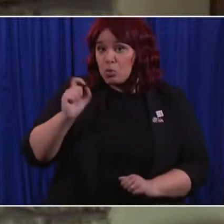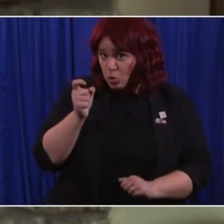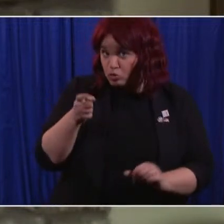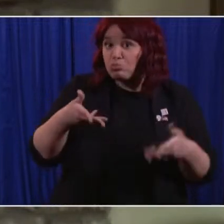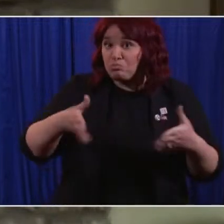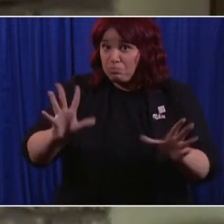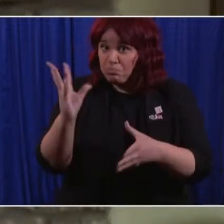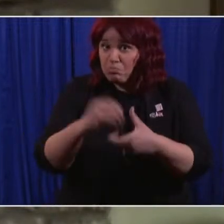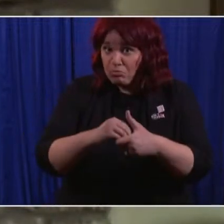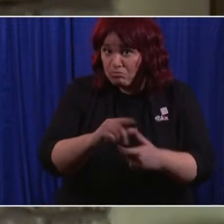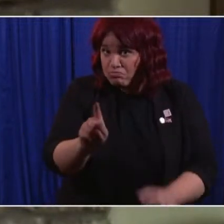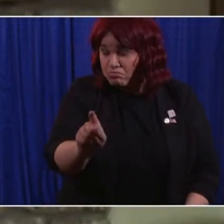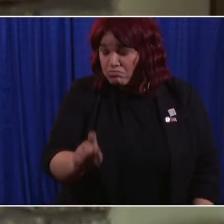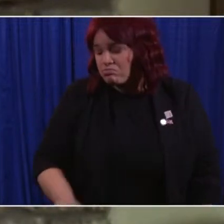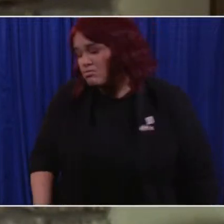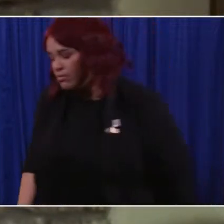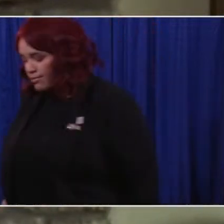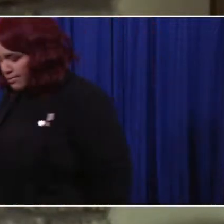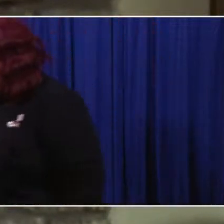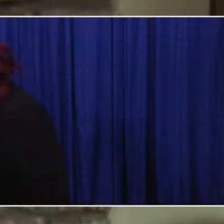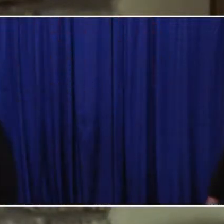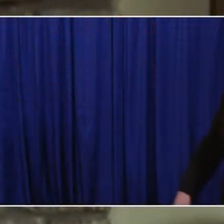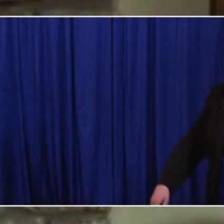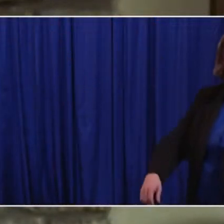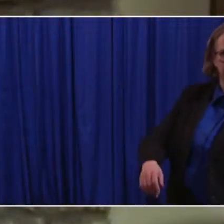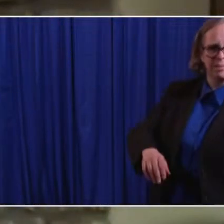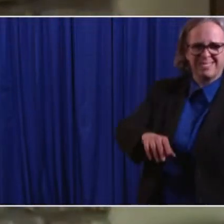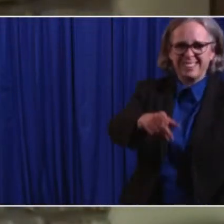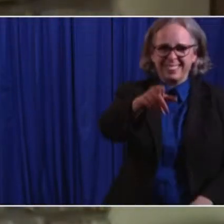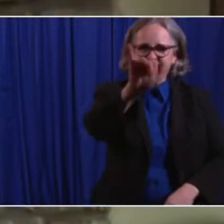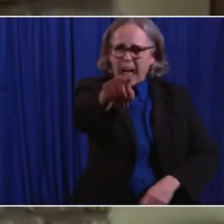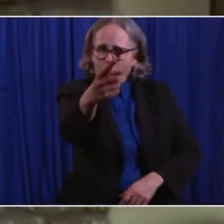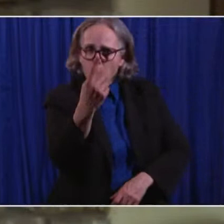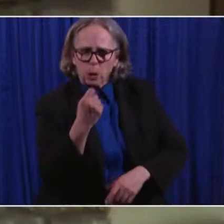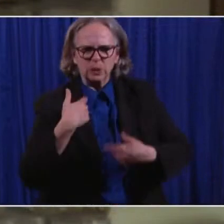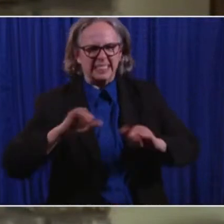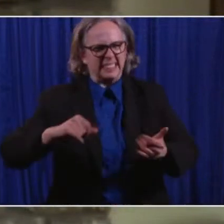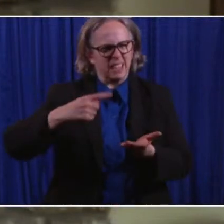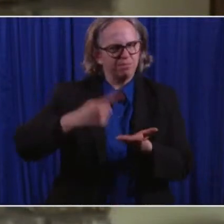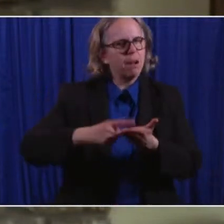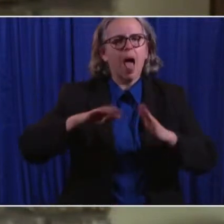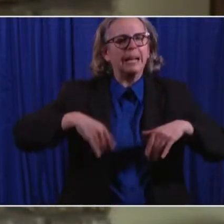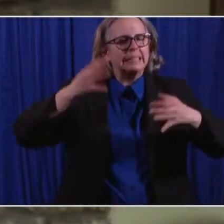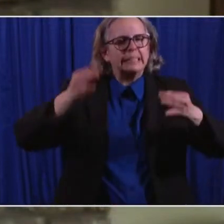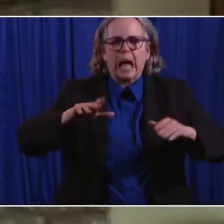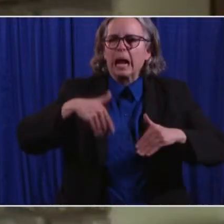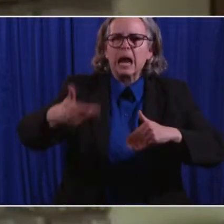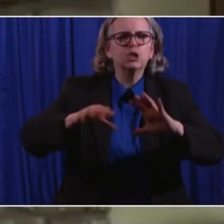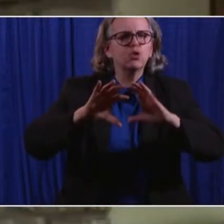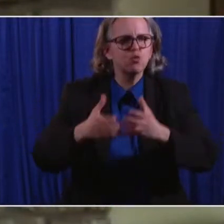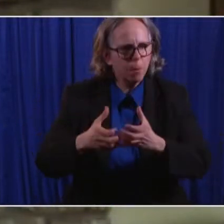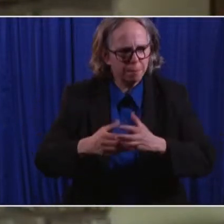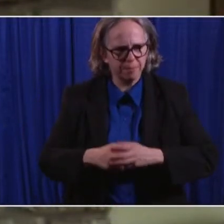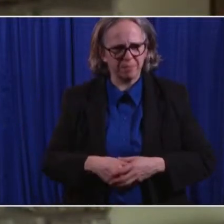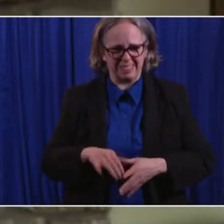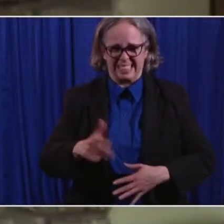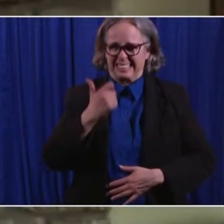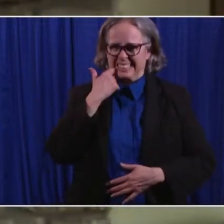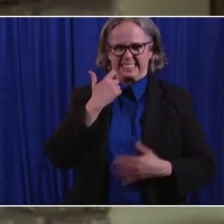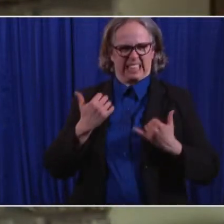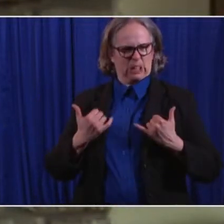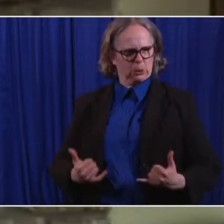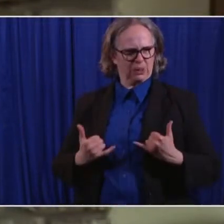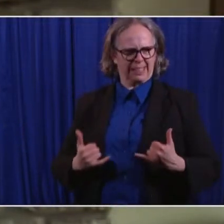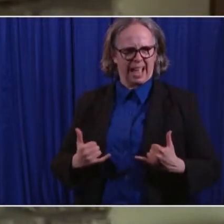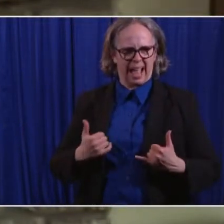You know, we're certainly looking at that. No decision has been made. We think we'll be, since we just today opened 50 and